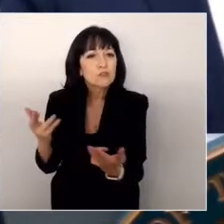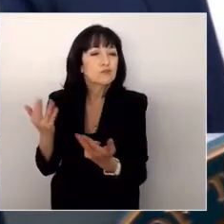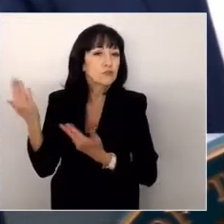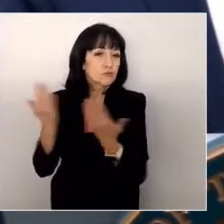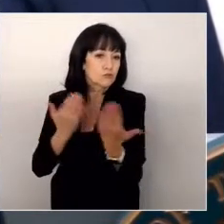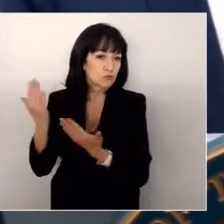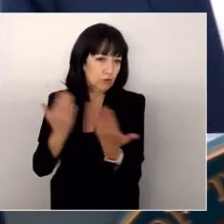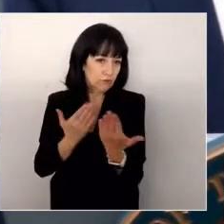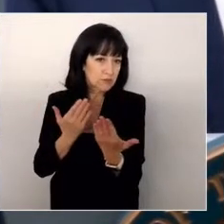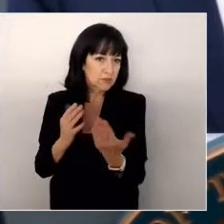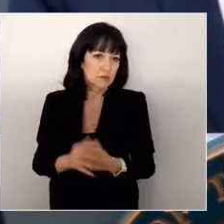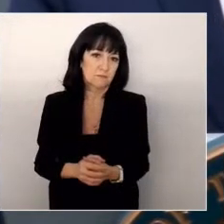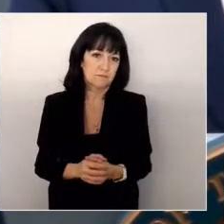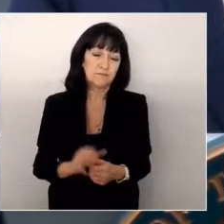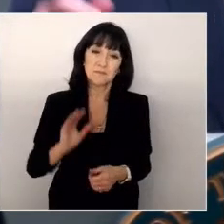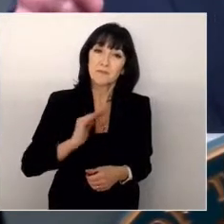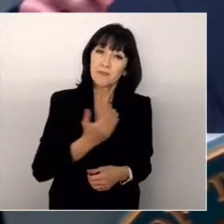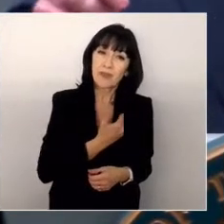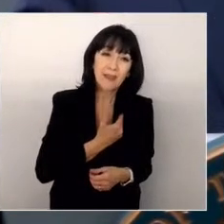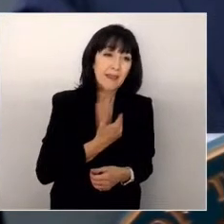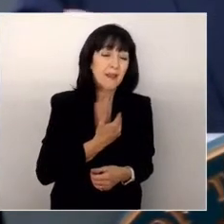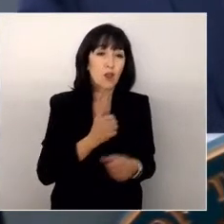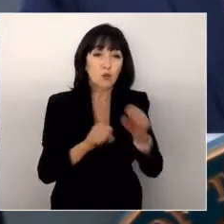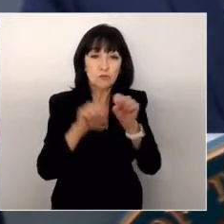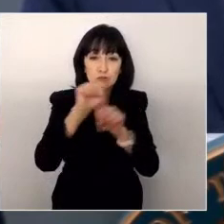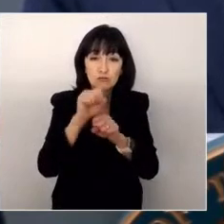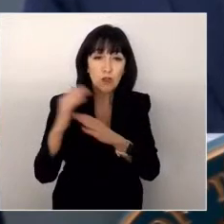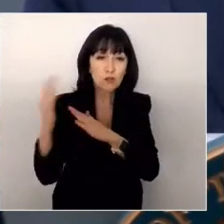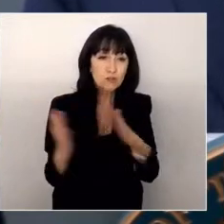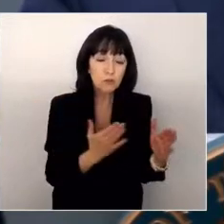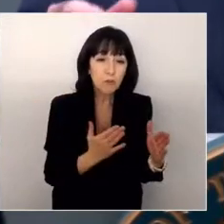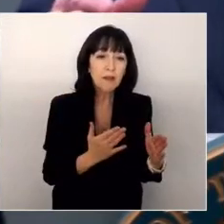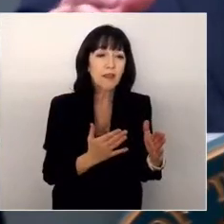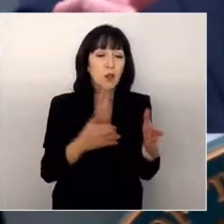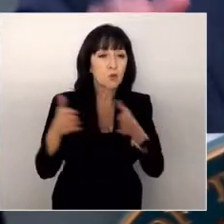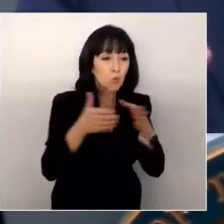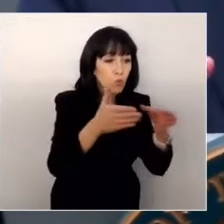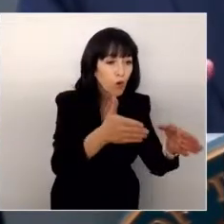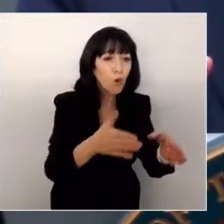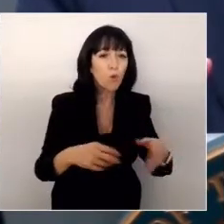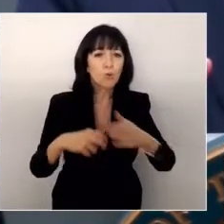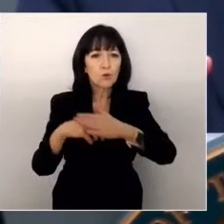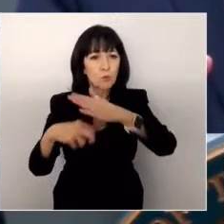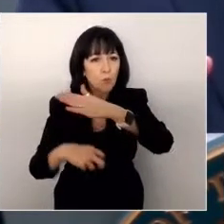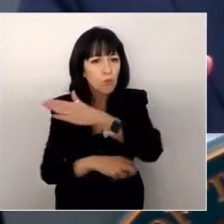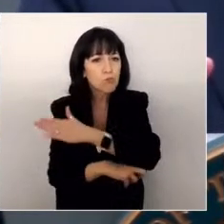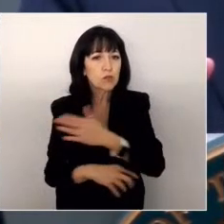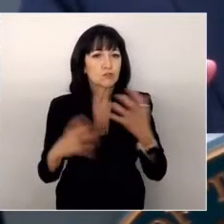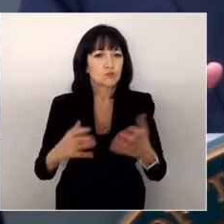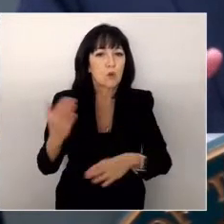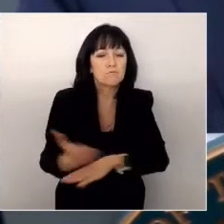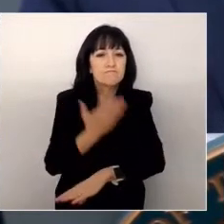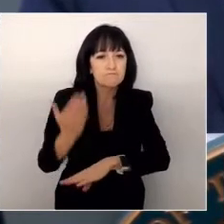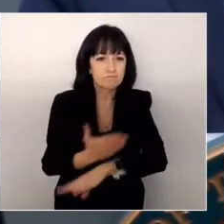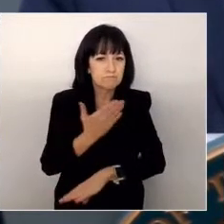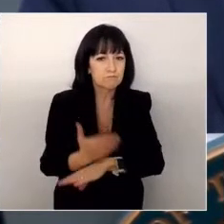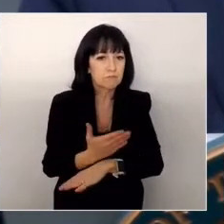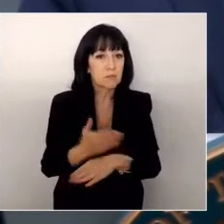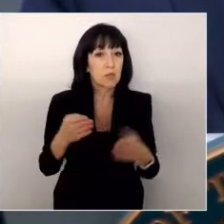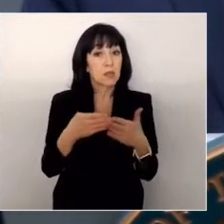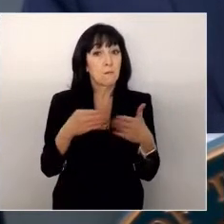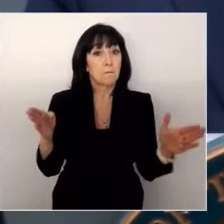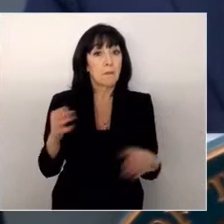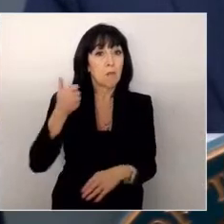largest infrastructure plan. We'll repair roads and bridges, invest even more in public transit, and build